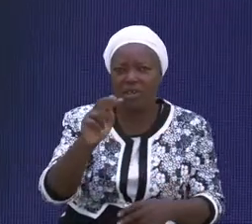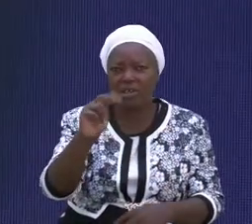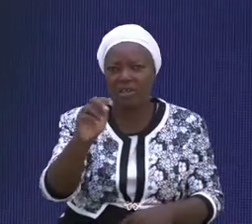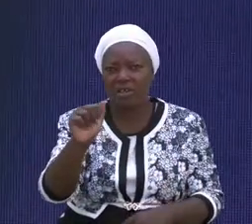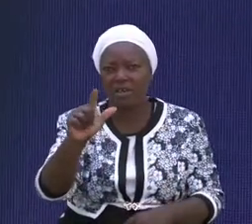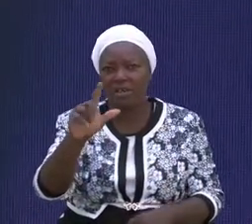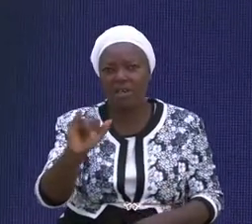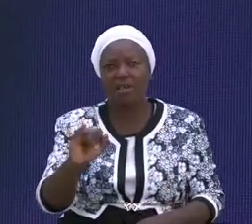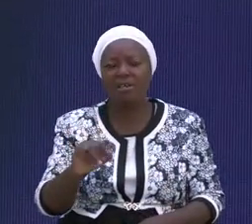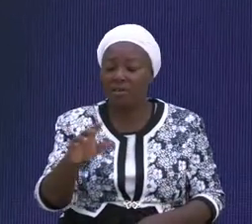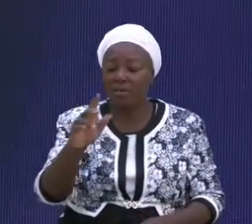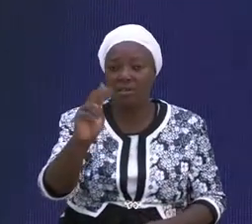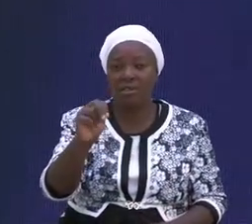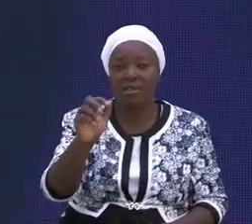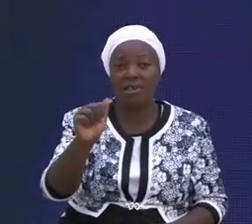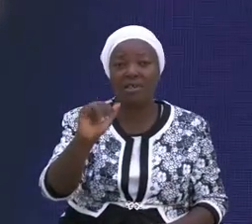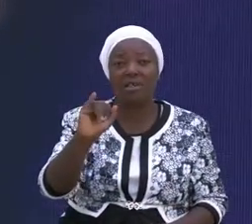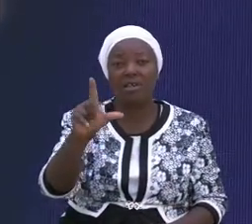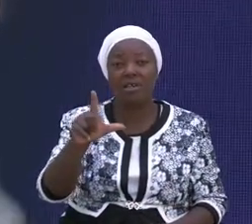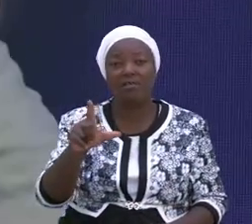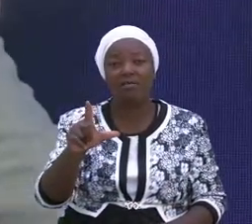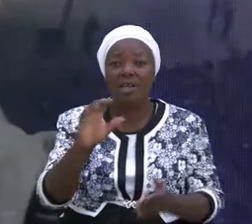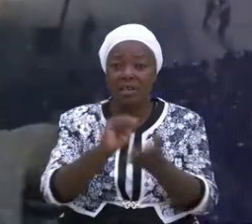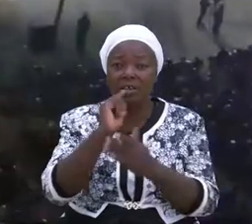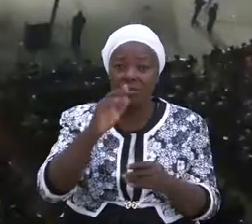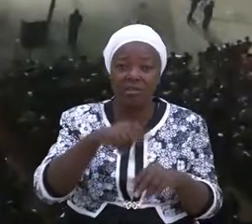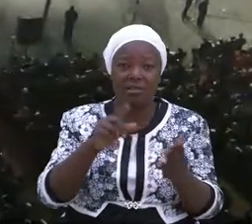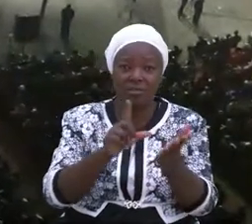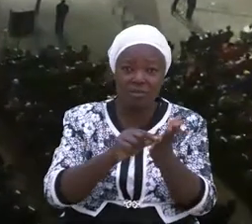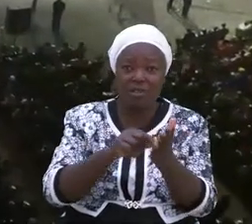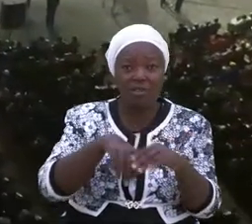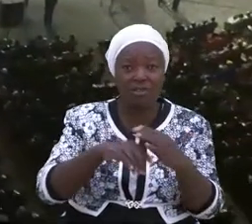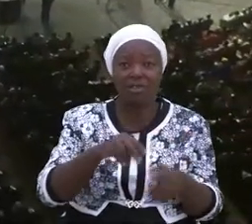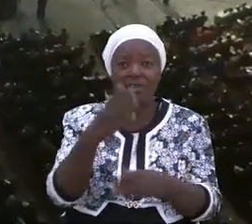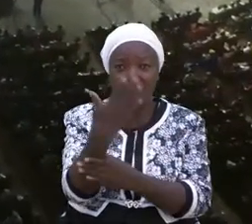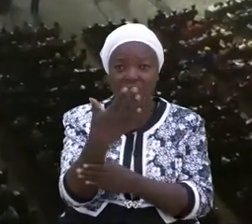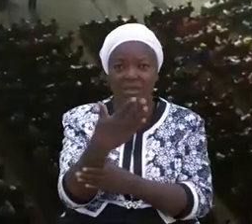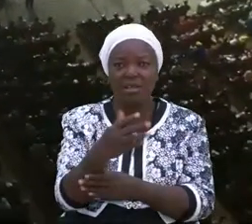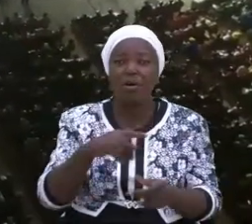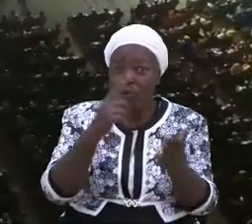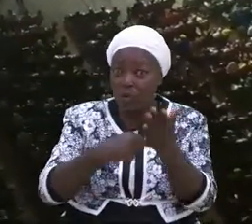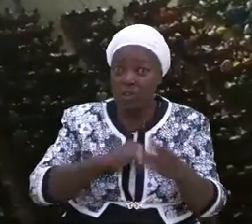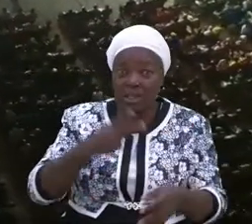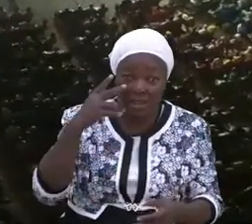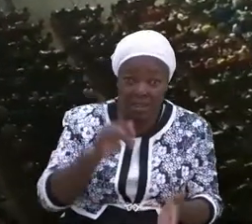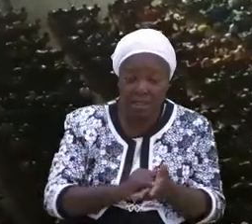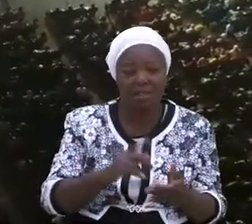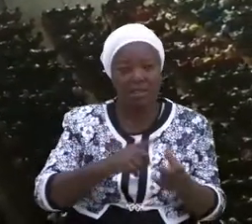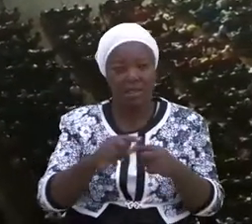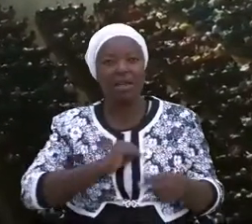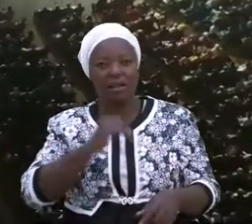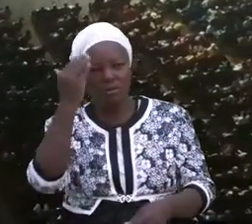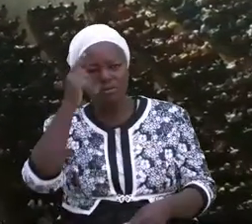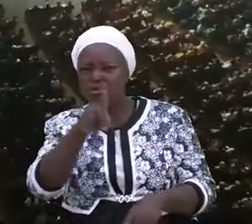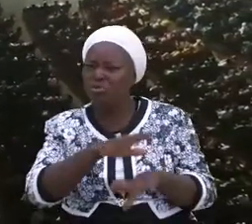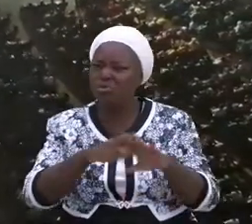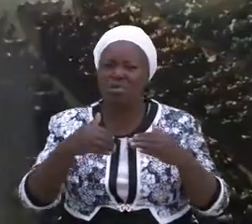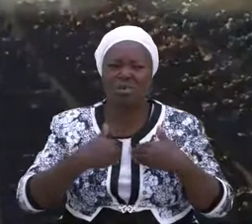nail-driven hand. Once I see that, then I know you don't have to.